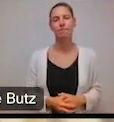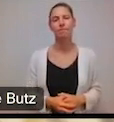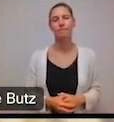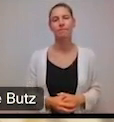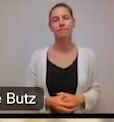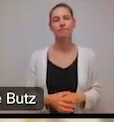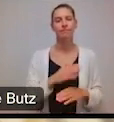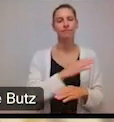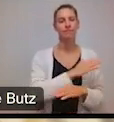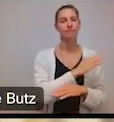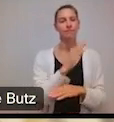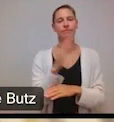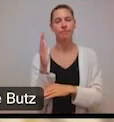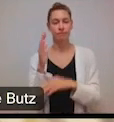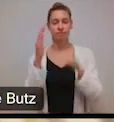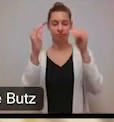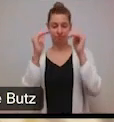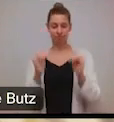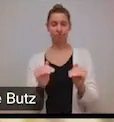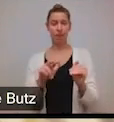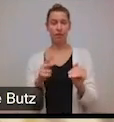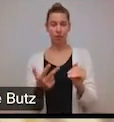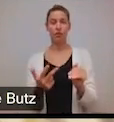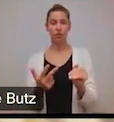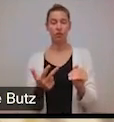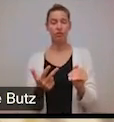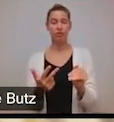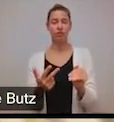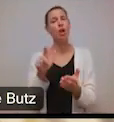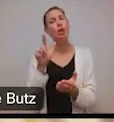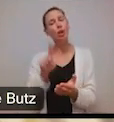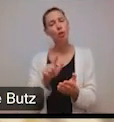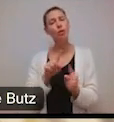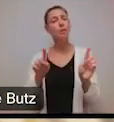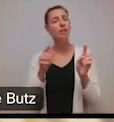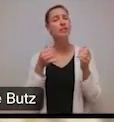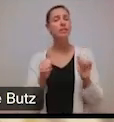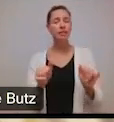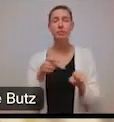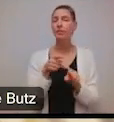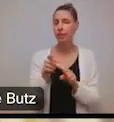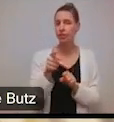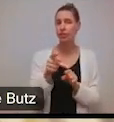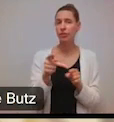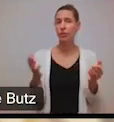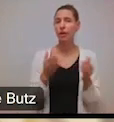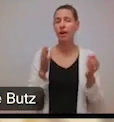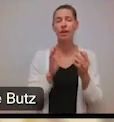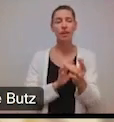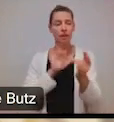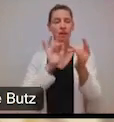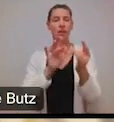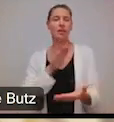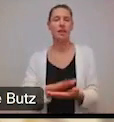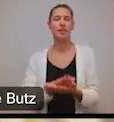The next scenario, maybe a little bit lower, but still professional, should be reaching out to an academic